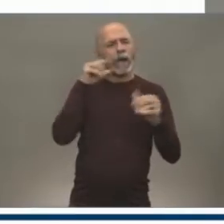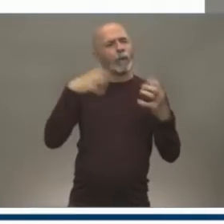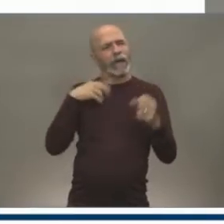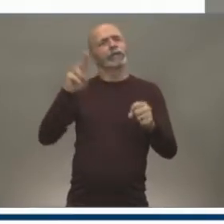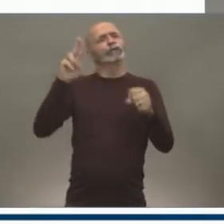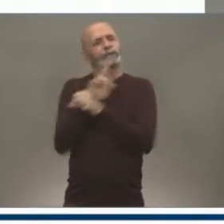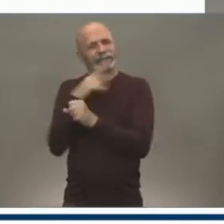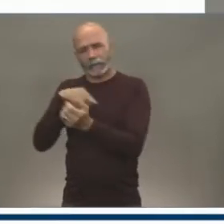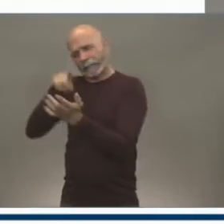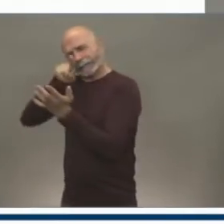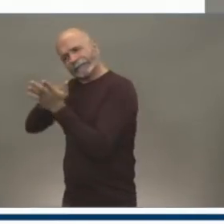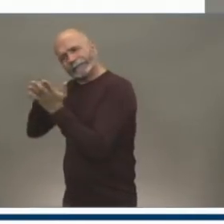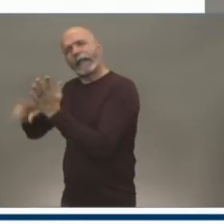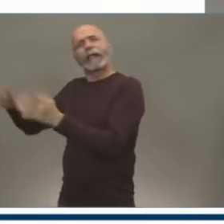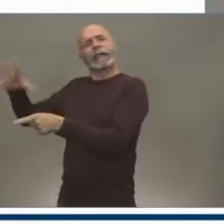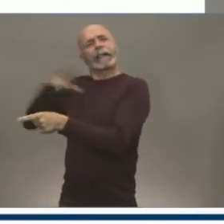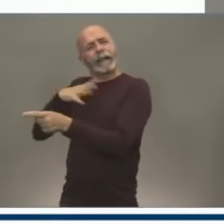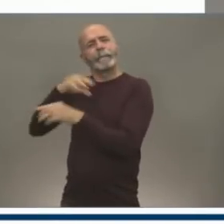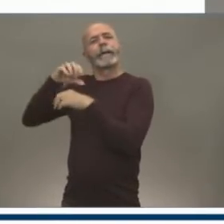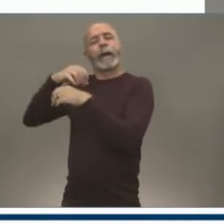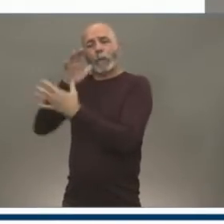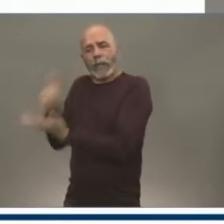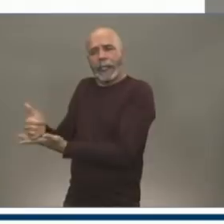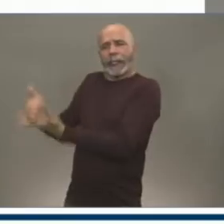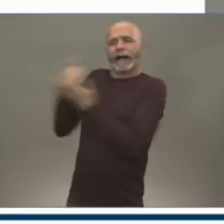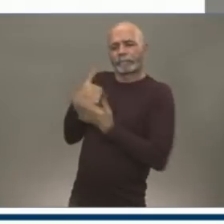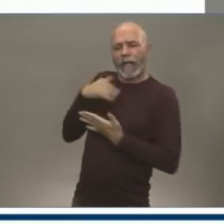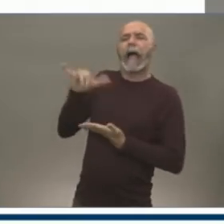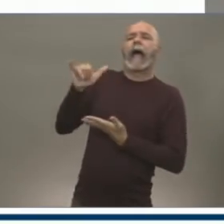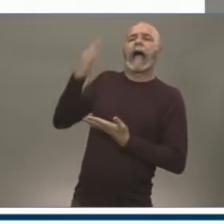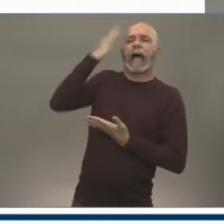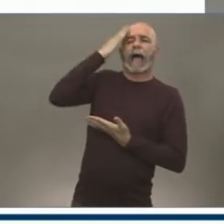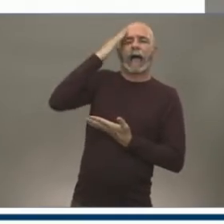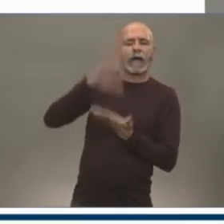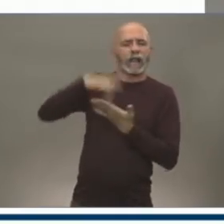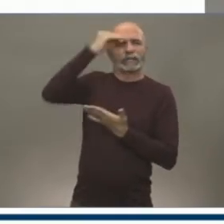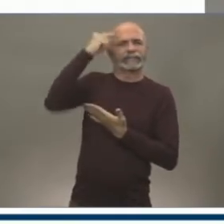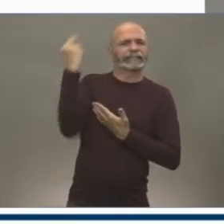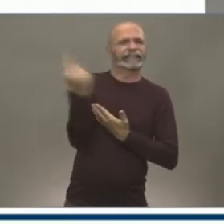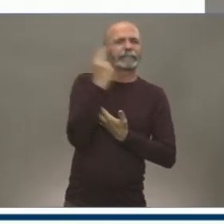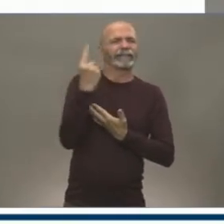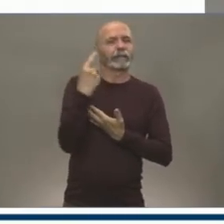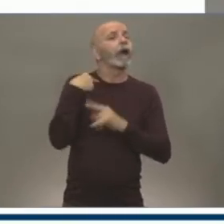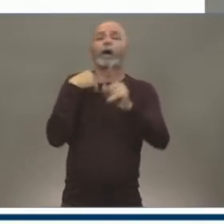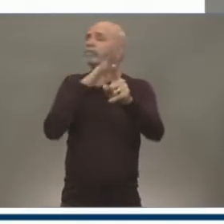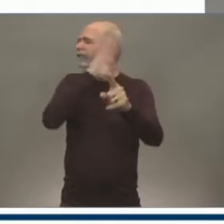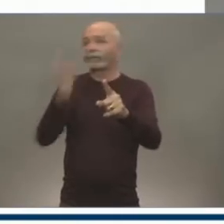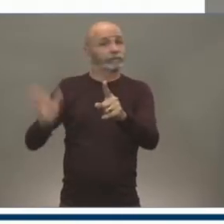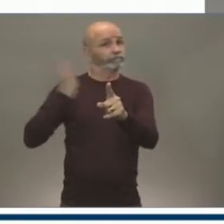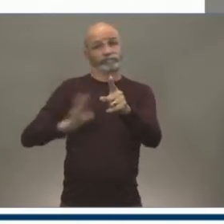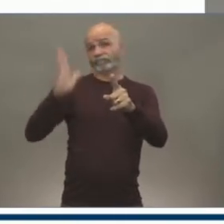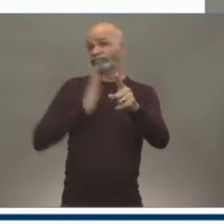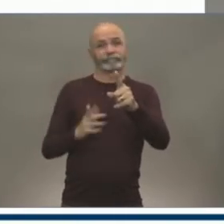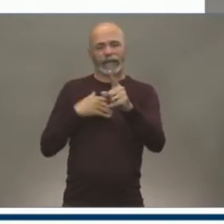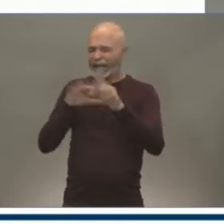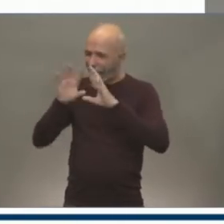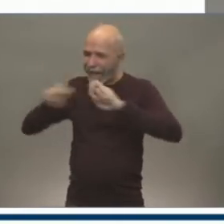be. We're learning from this. Nobody's ever done this before in this way, so we need to learn from it and share those